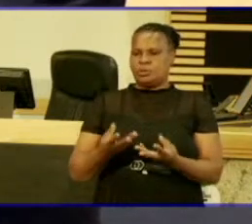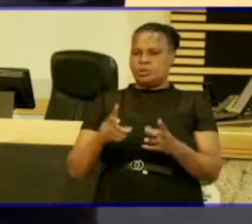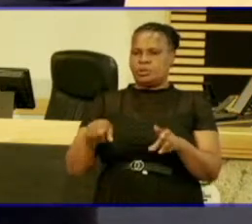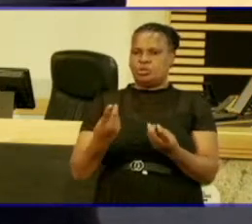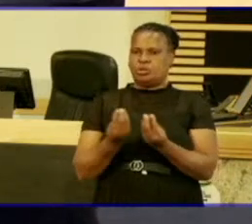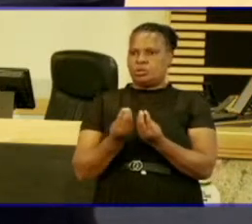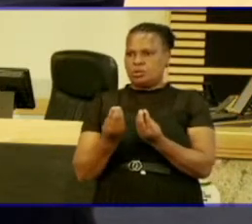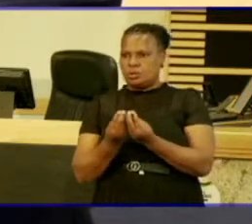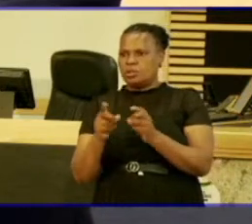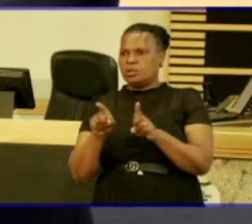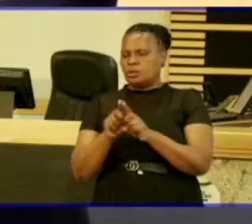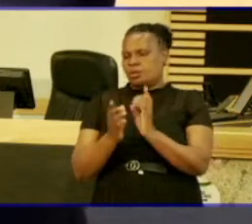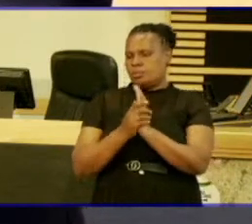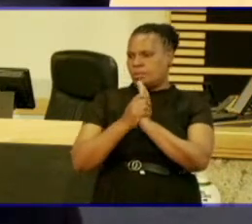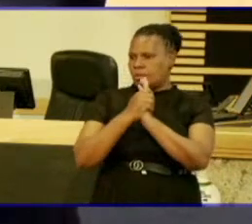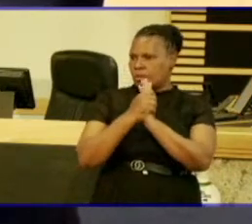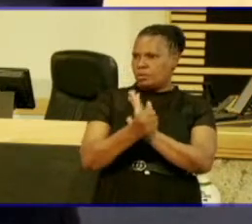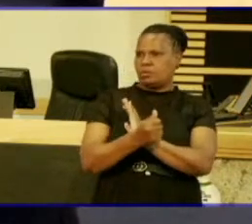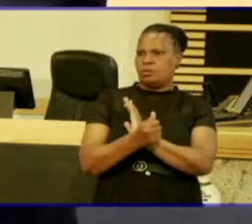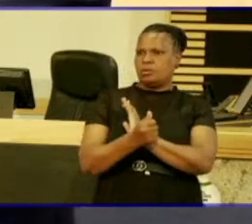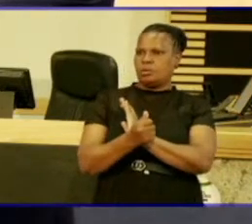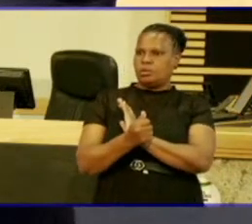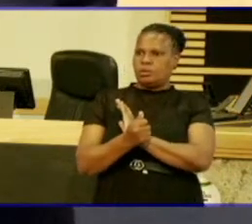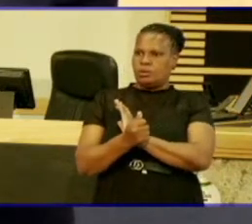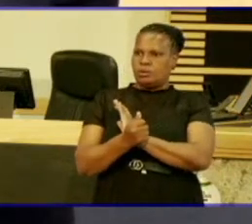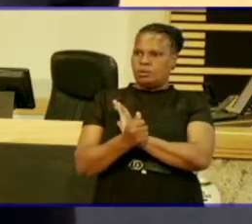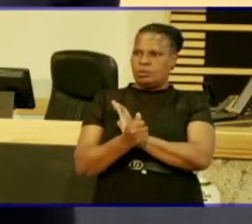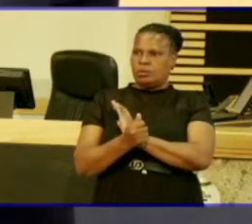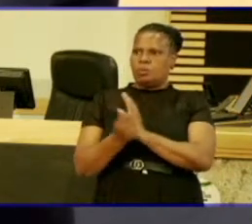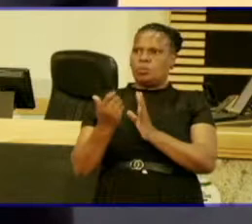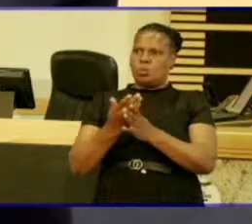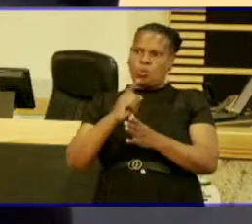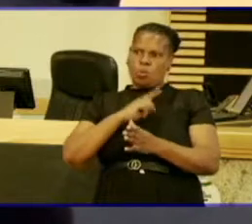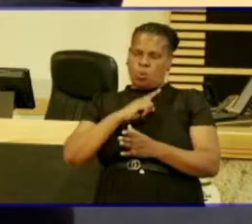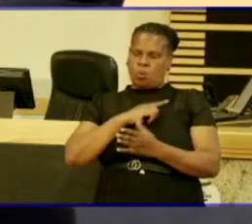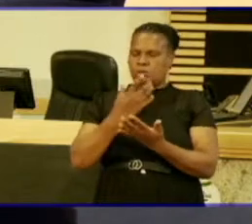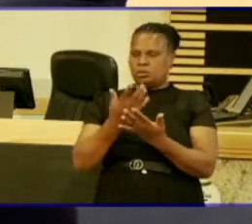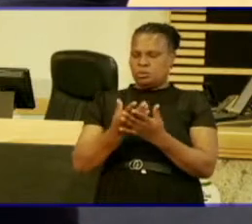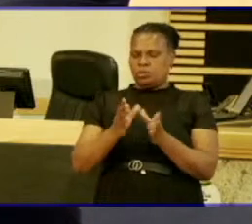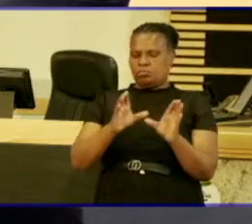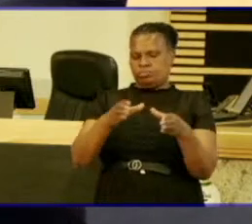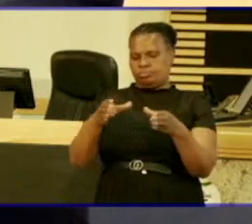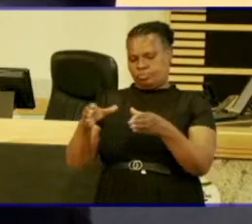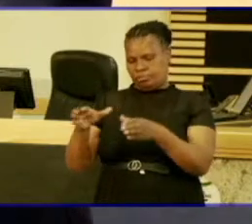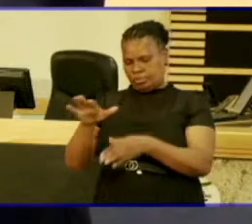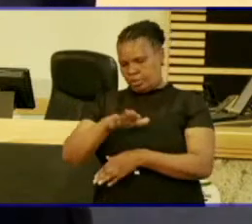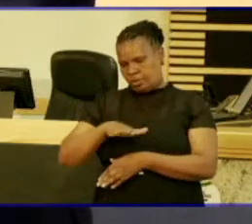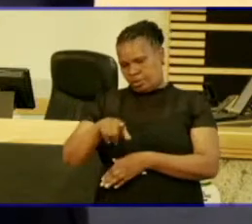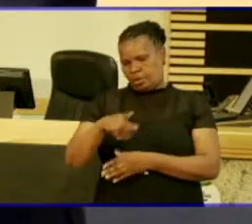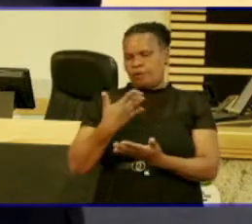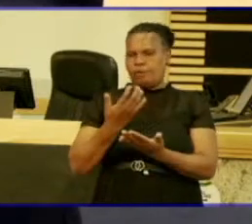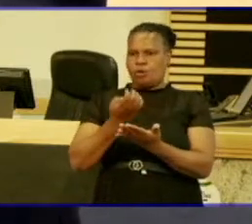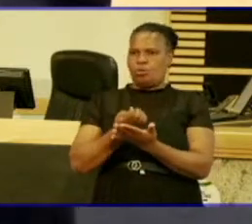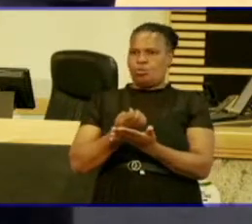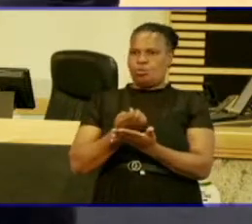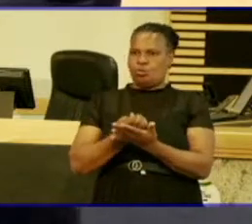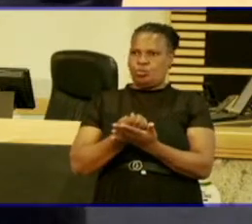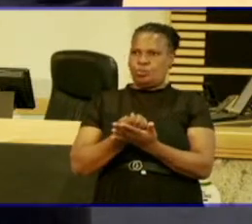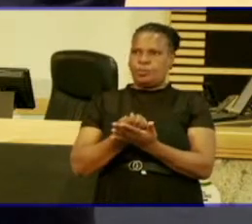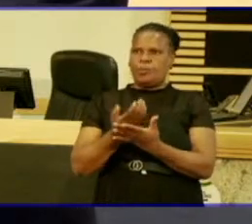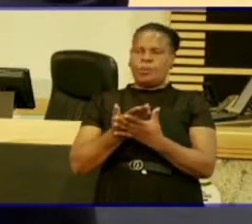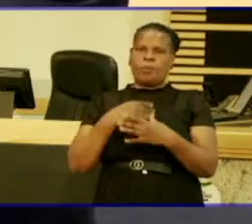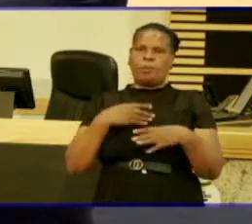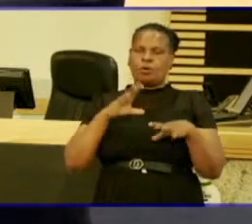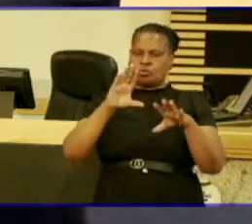skills for the prioritized sectors of the economy. In strengthening the fight against